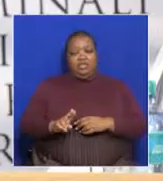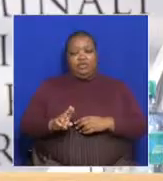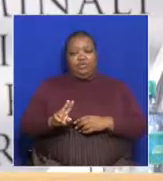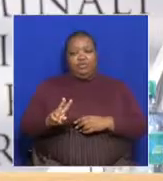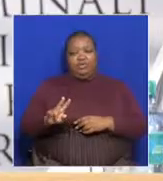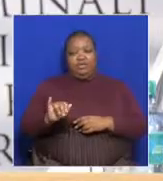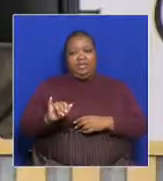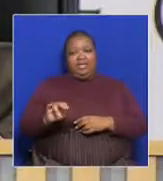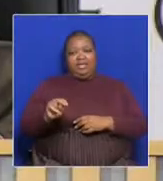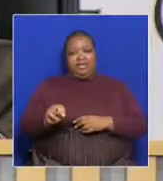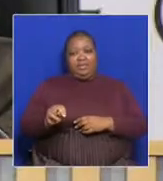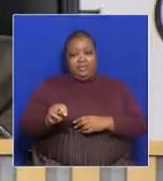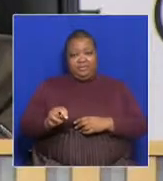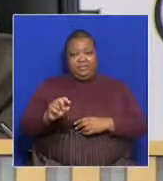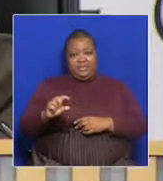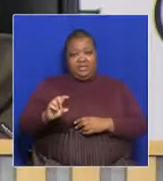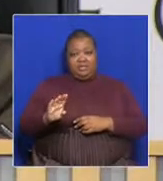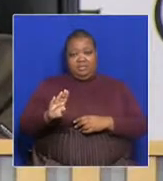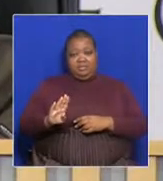1034675.